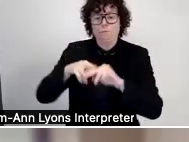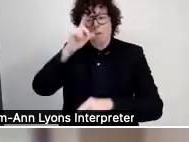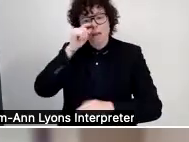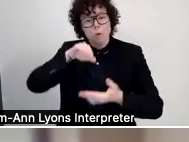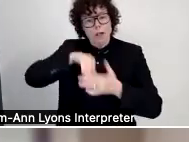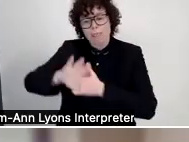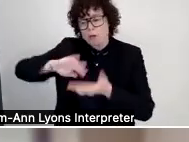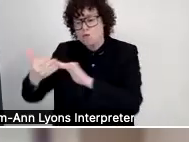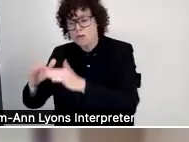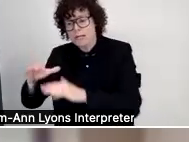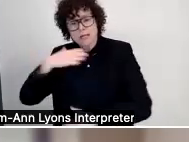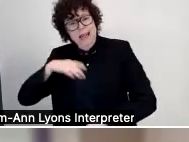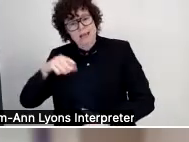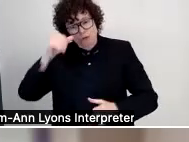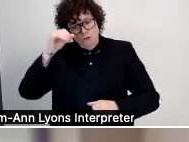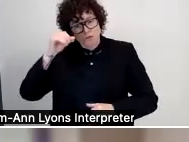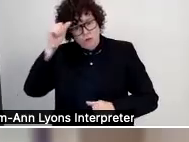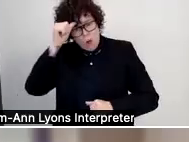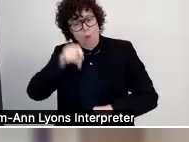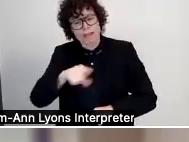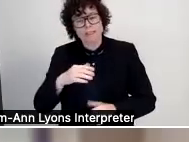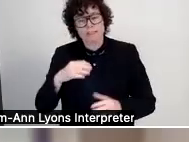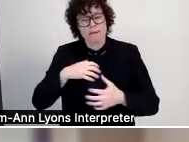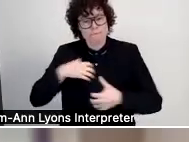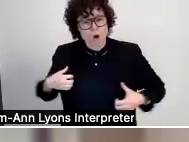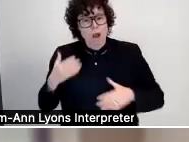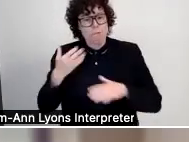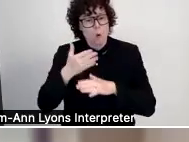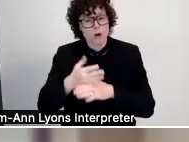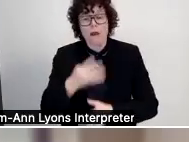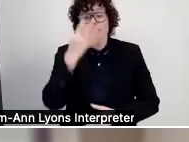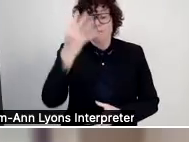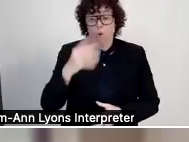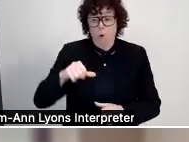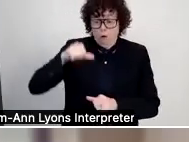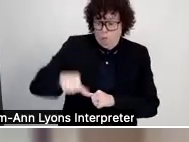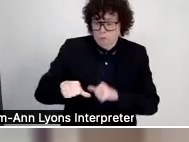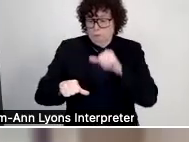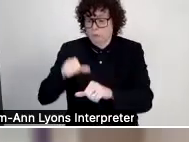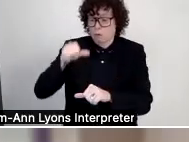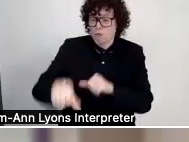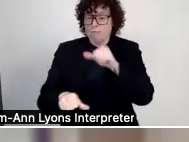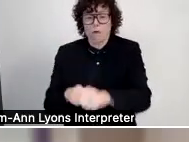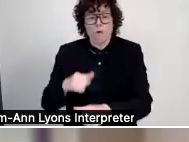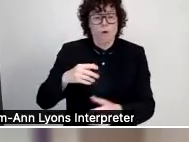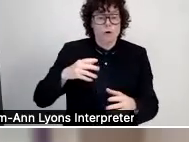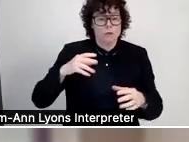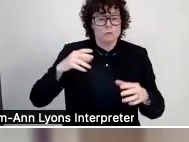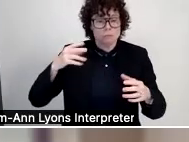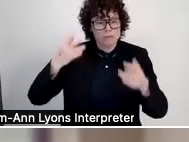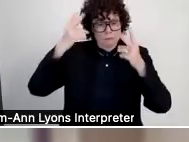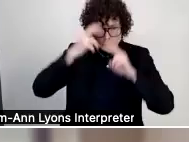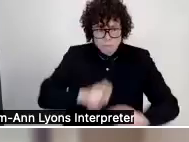Next slide, please. The framework was made through 4 stages of work. The first stage was a scoping and gap analysis that was done by